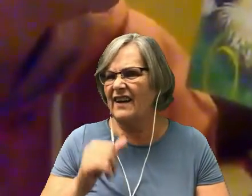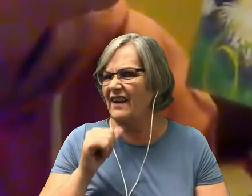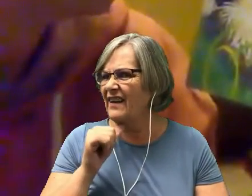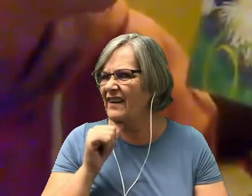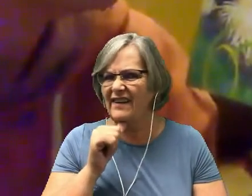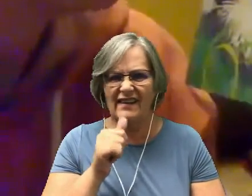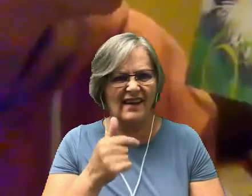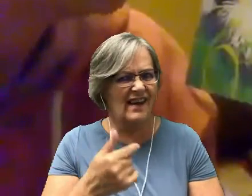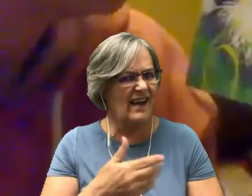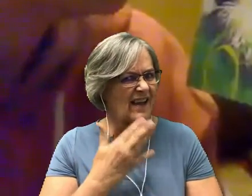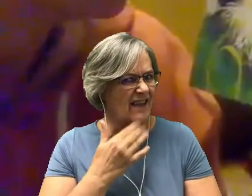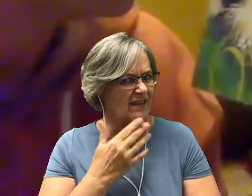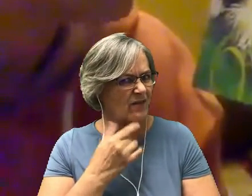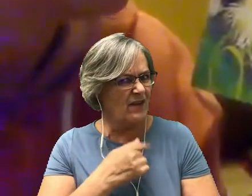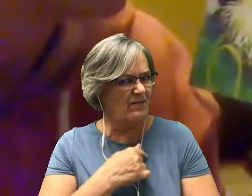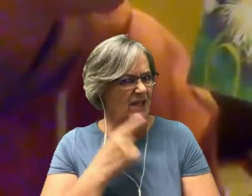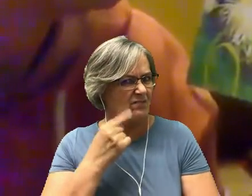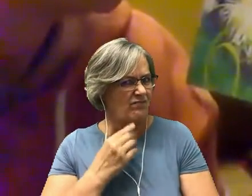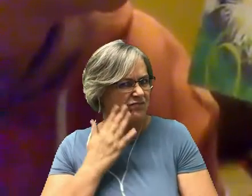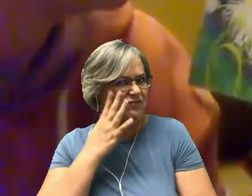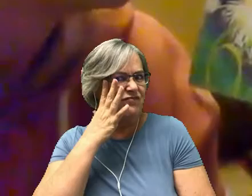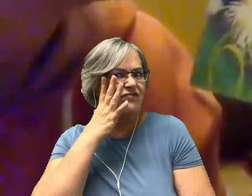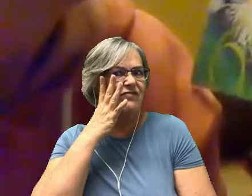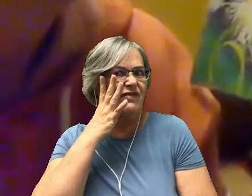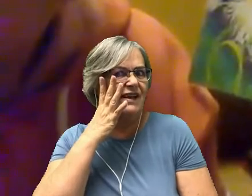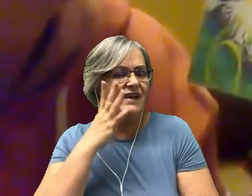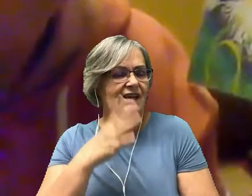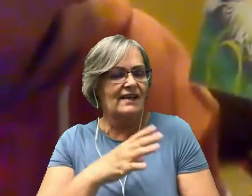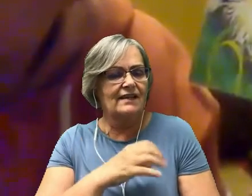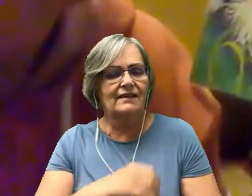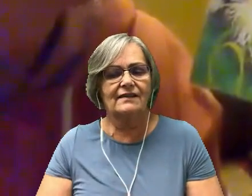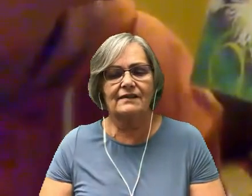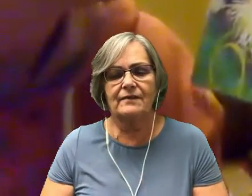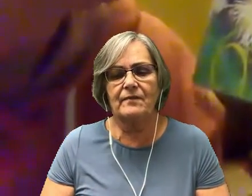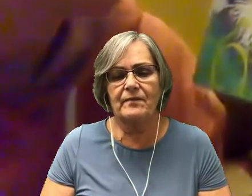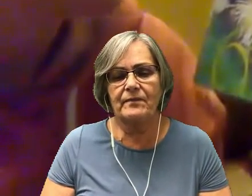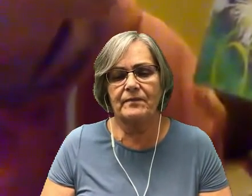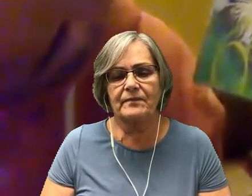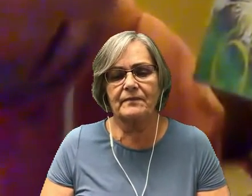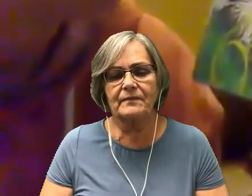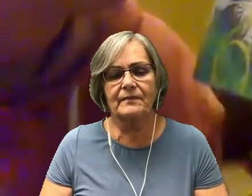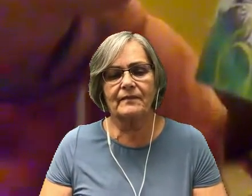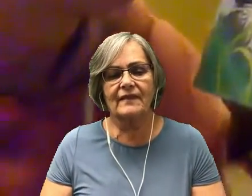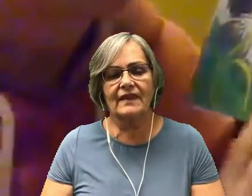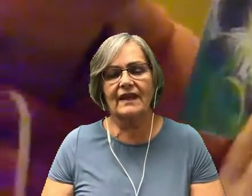"Oh, I'm not sweet," said Sassafras with a blush. "Sassafras is just my